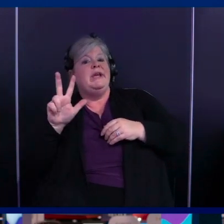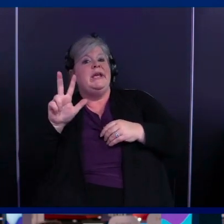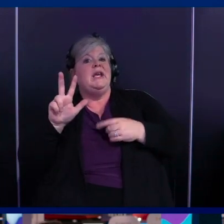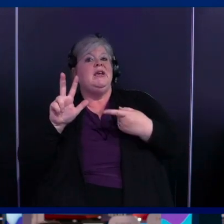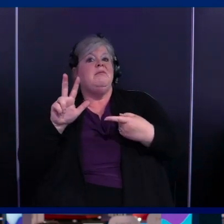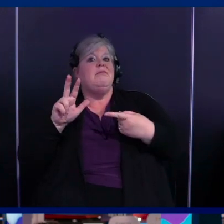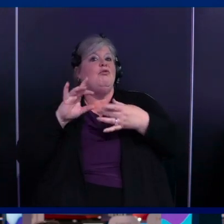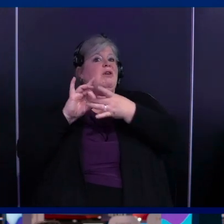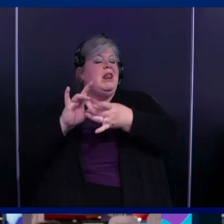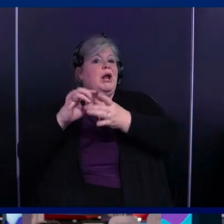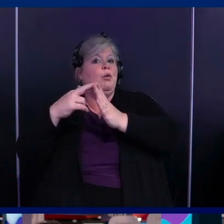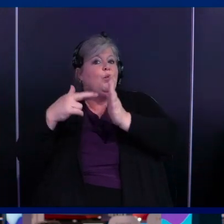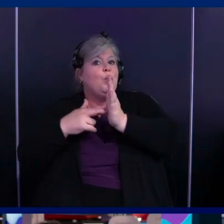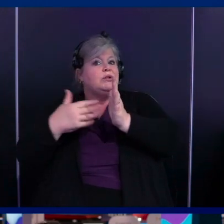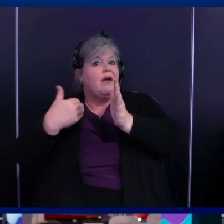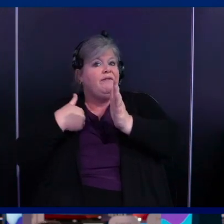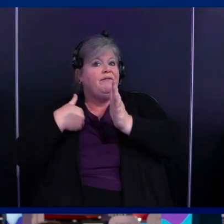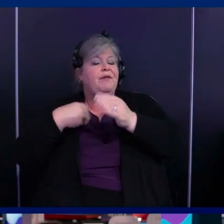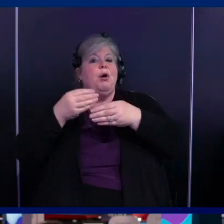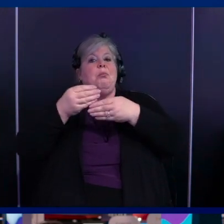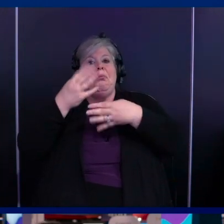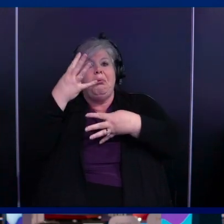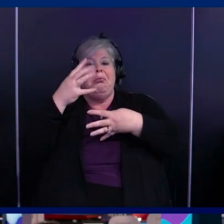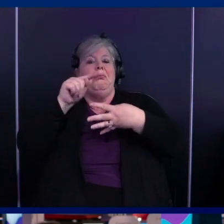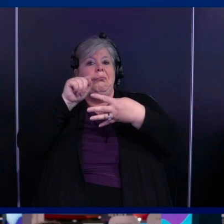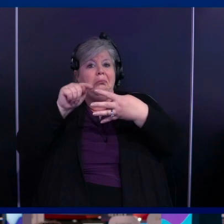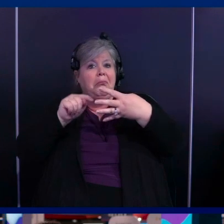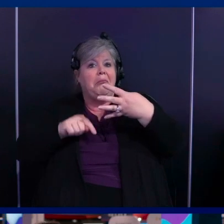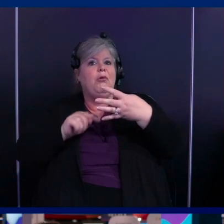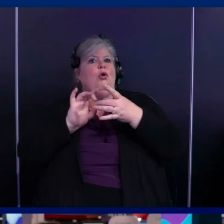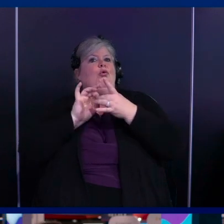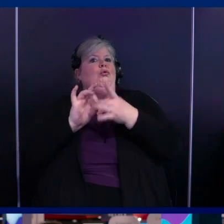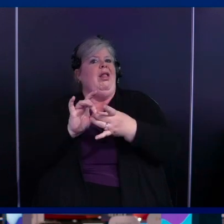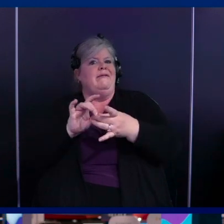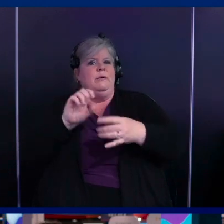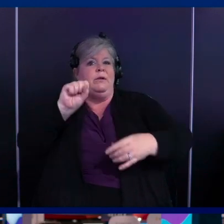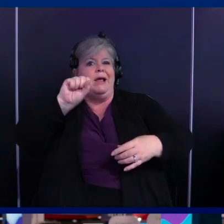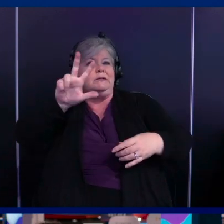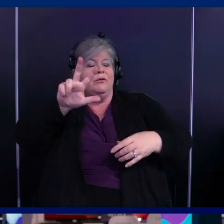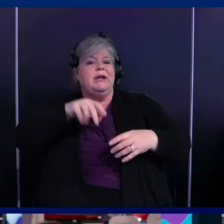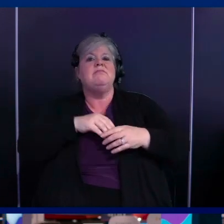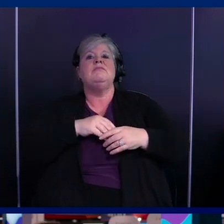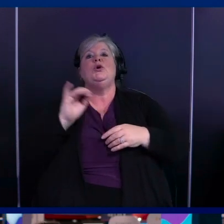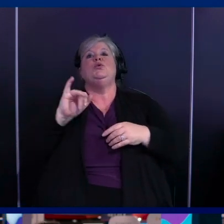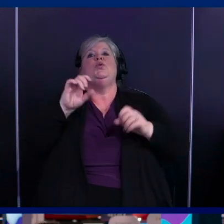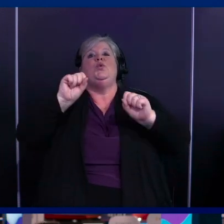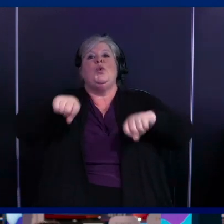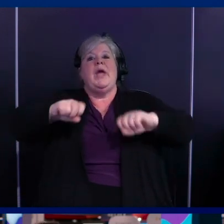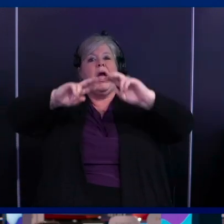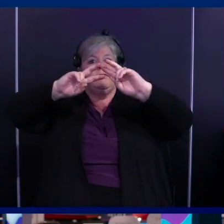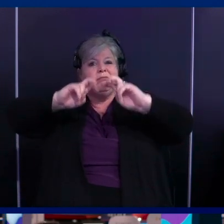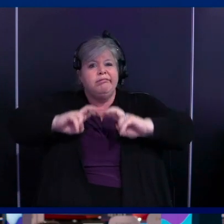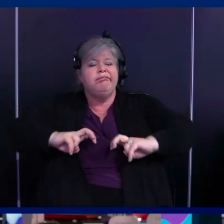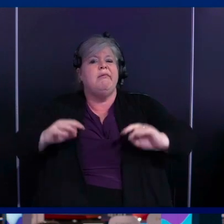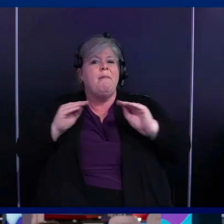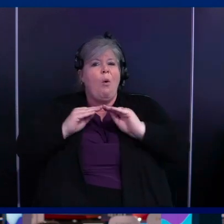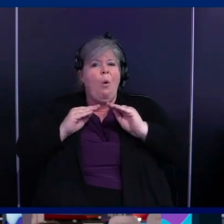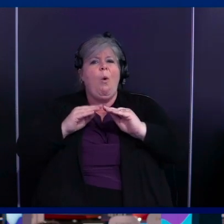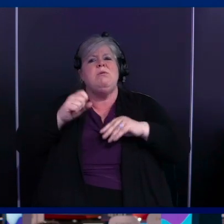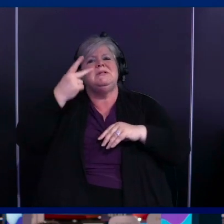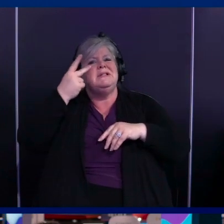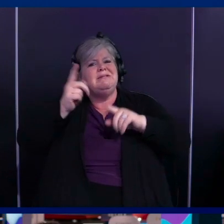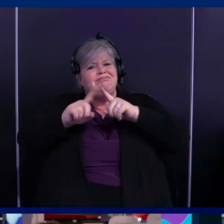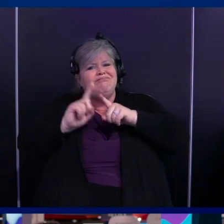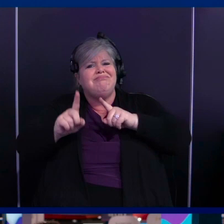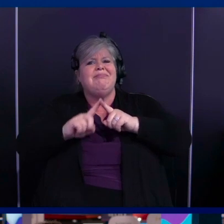related rules, we can see various rules that are relevant to S3. And you can drill in. You can see the details